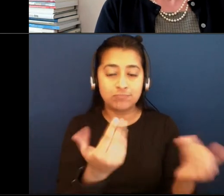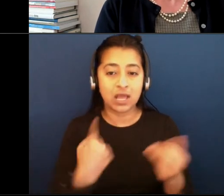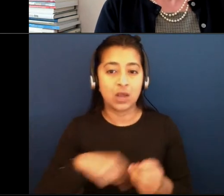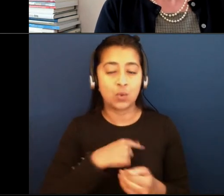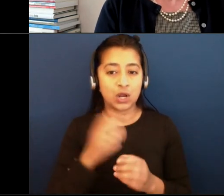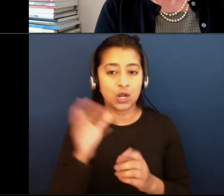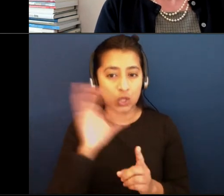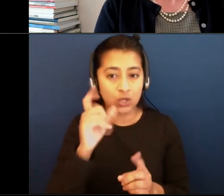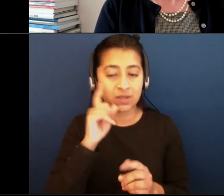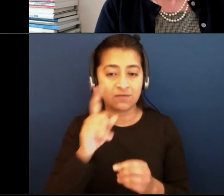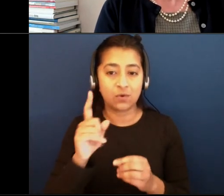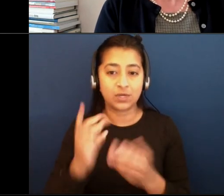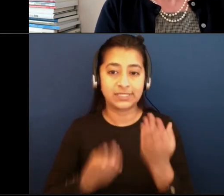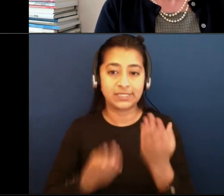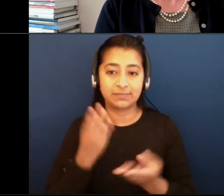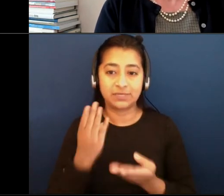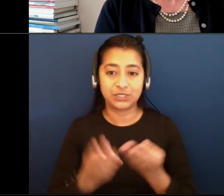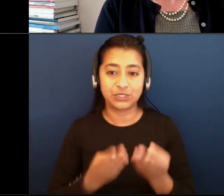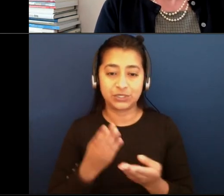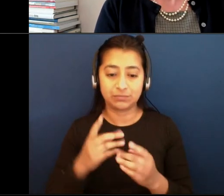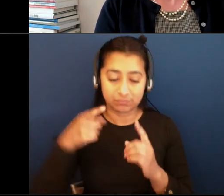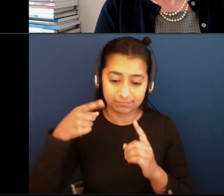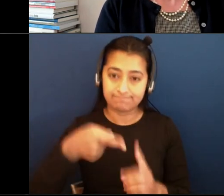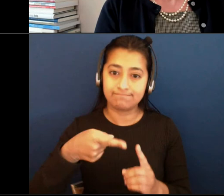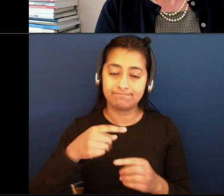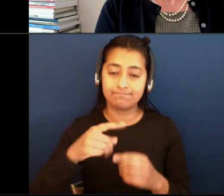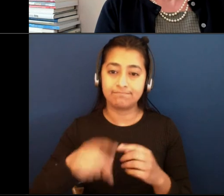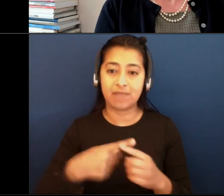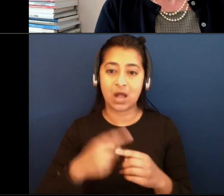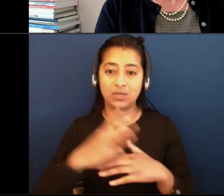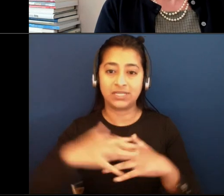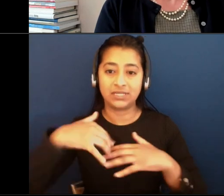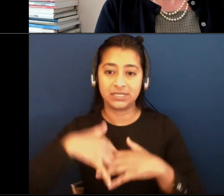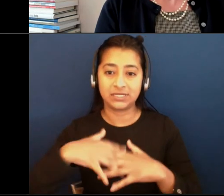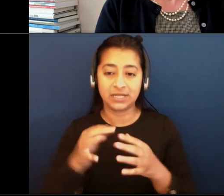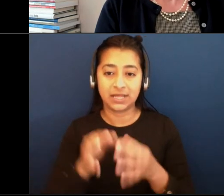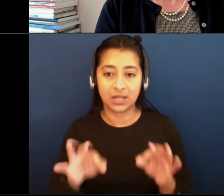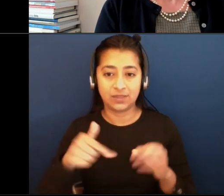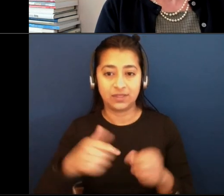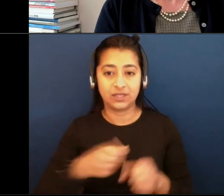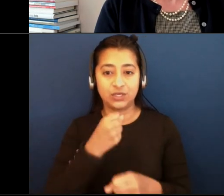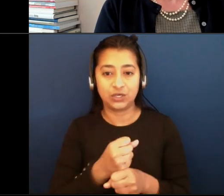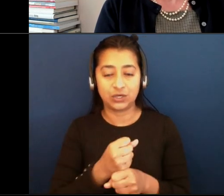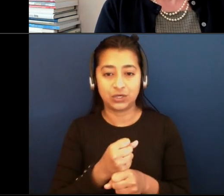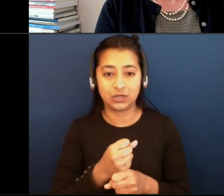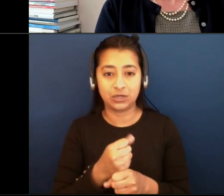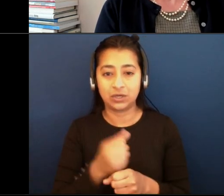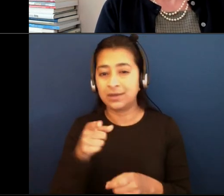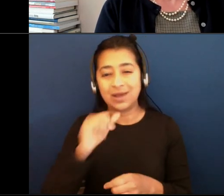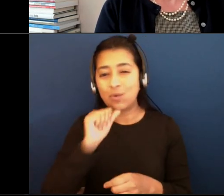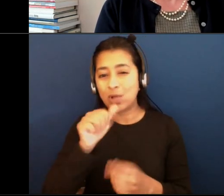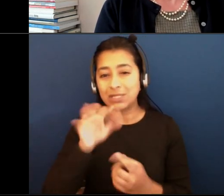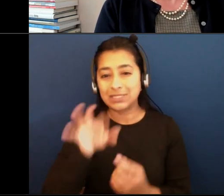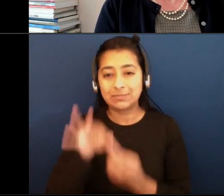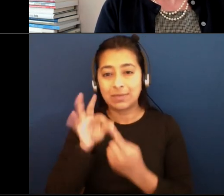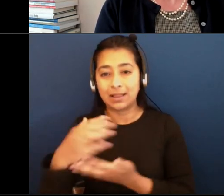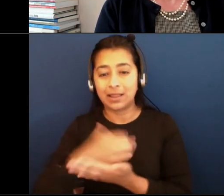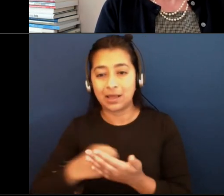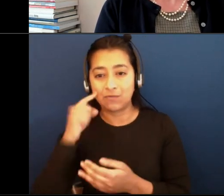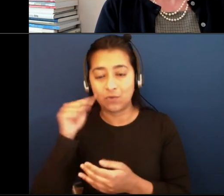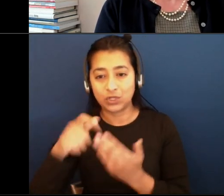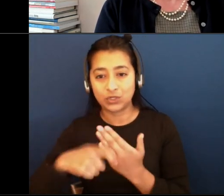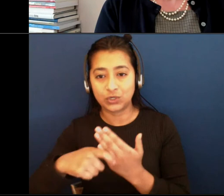for submissions about Indigenous languages this year. It wasn't a special collection of the journal. We just